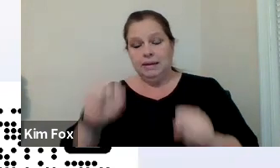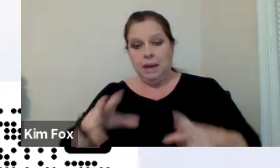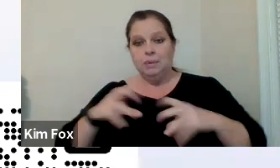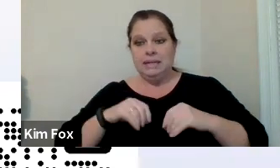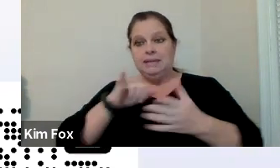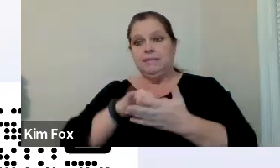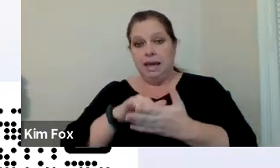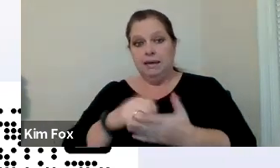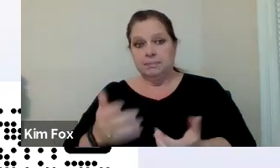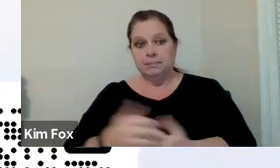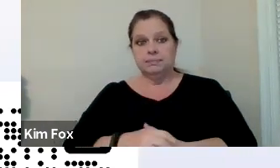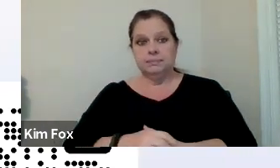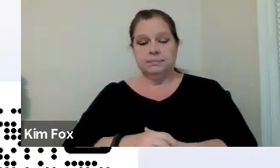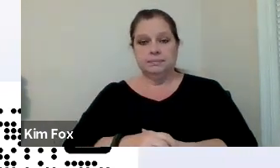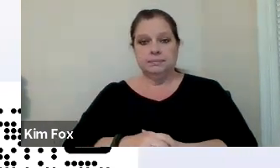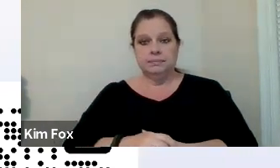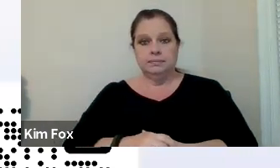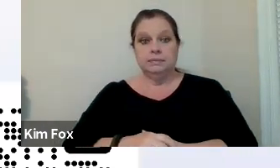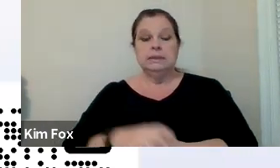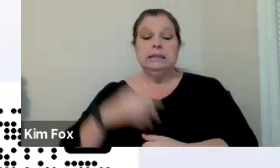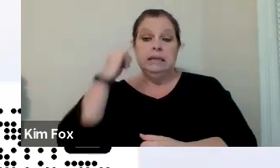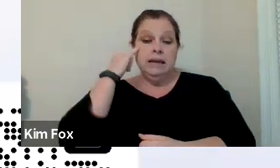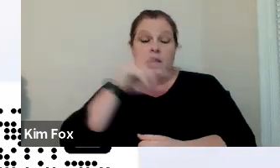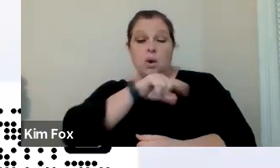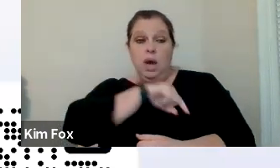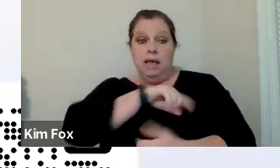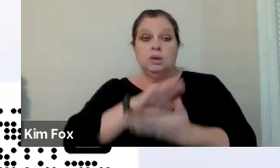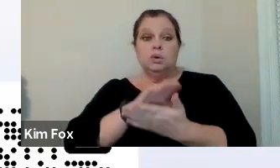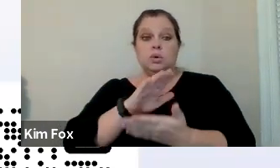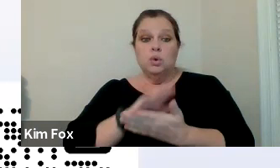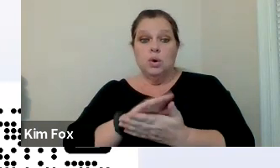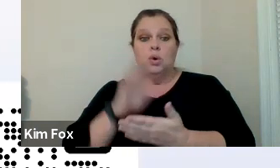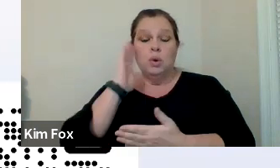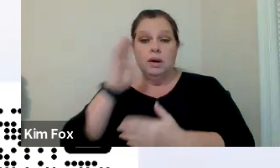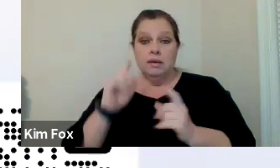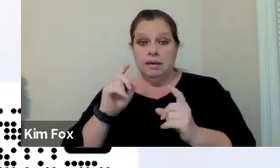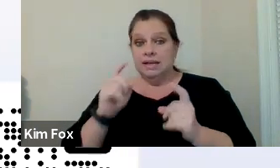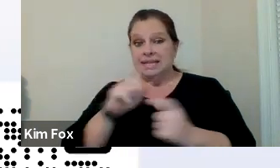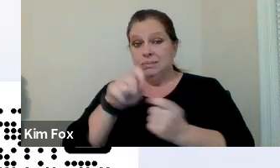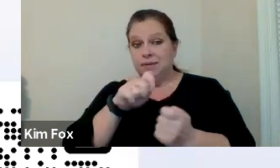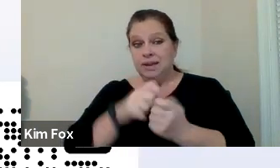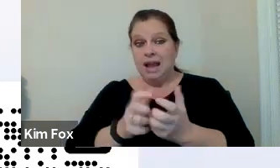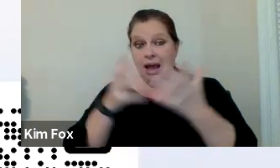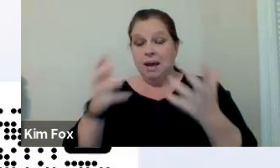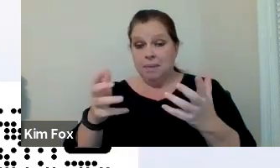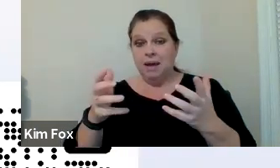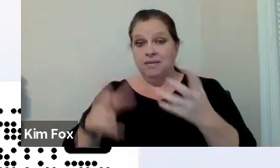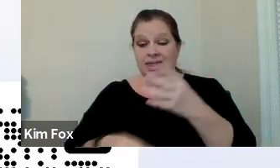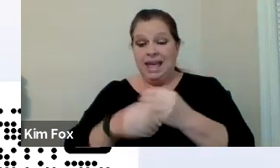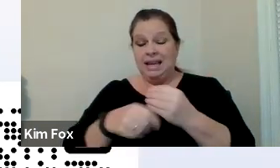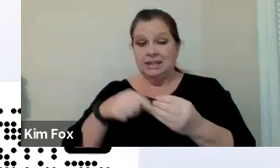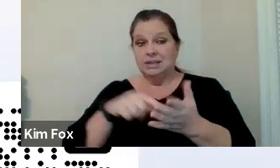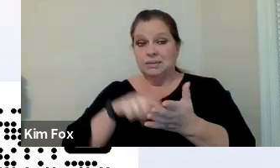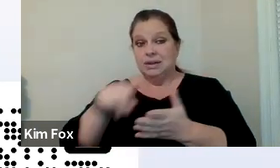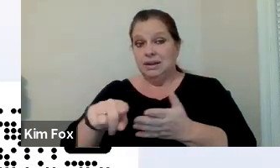it. If you qualify, your school will contribute a certain amount towards your extra tuition and fees through a